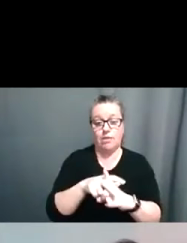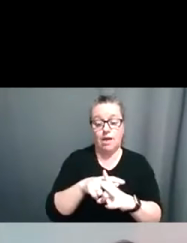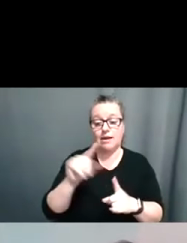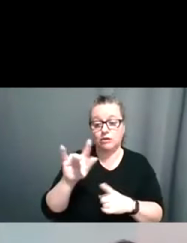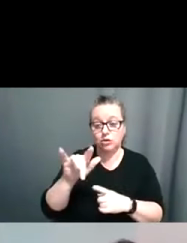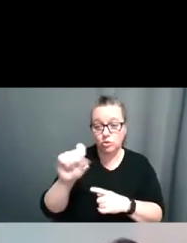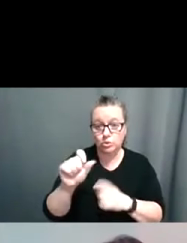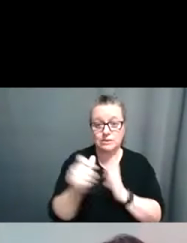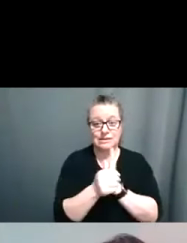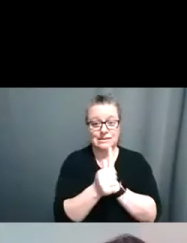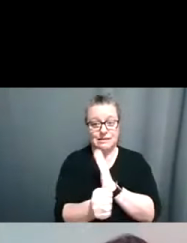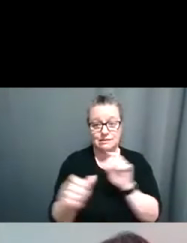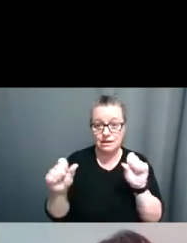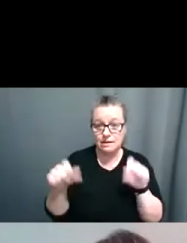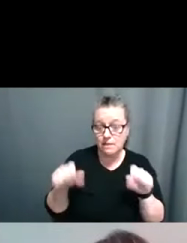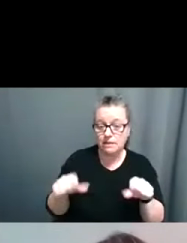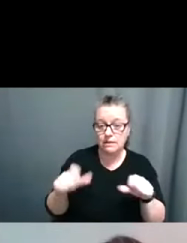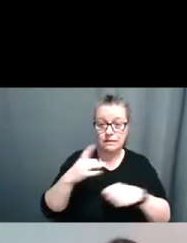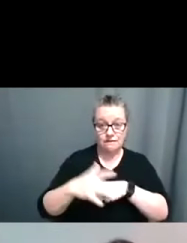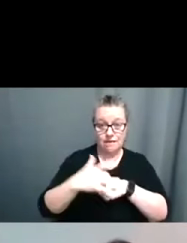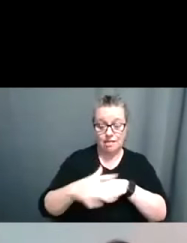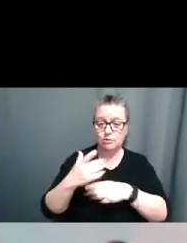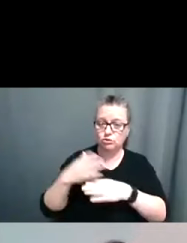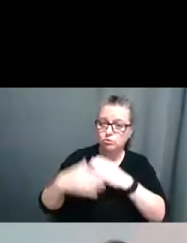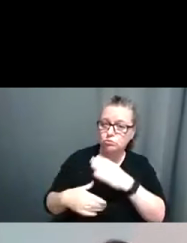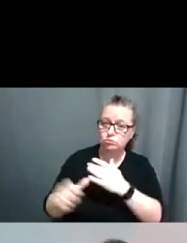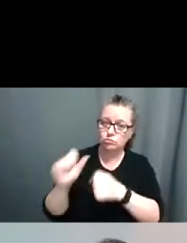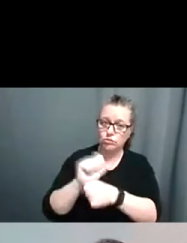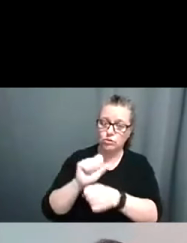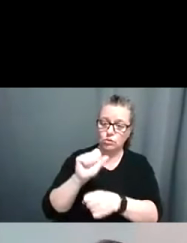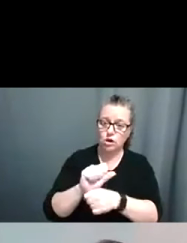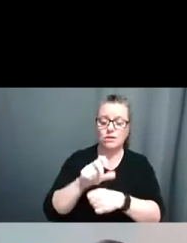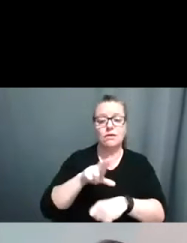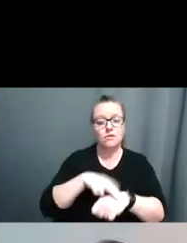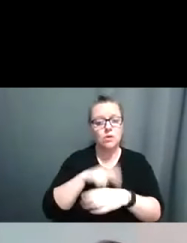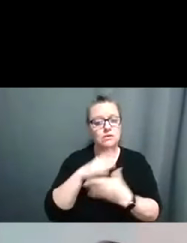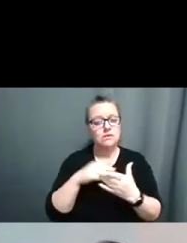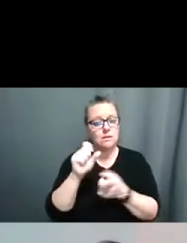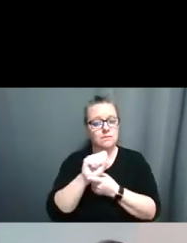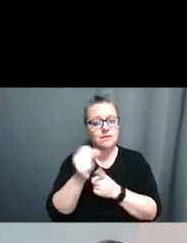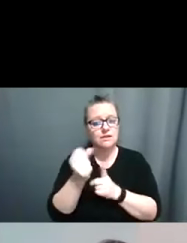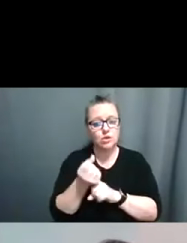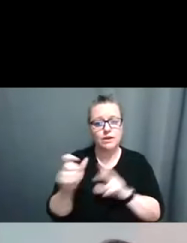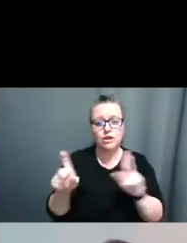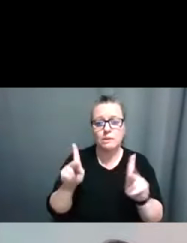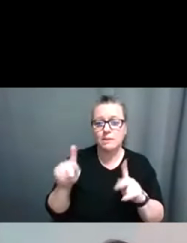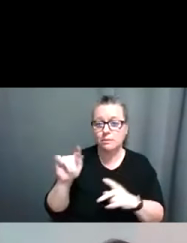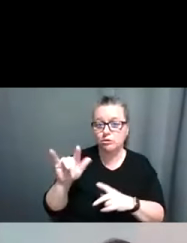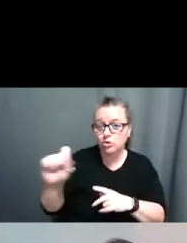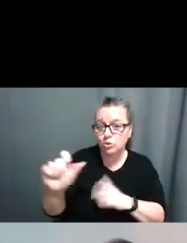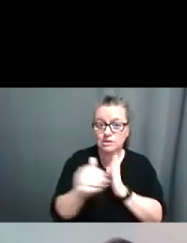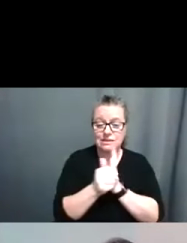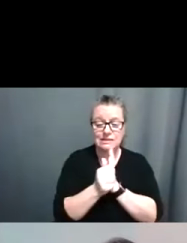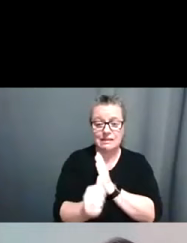and abilities at their disposal to complete the assigned work. Of course, there are situations where people's tools, skills, and abilities